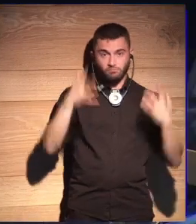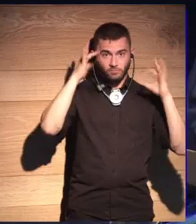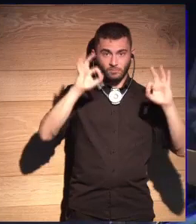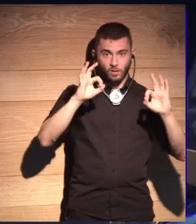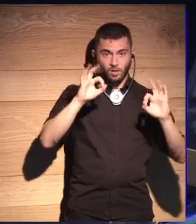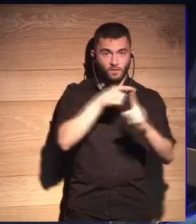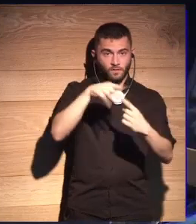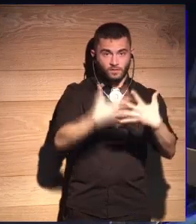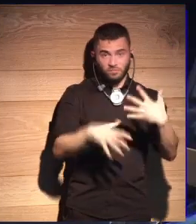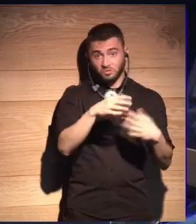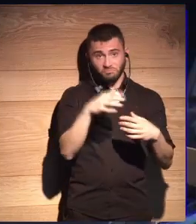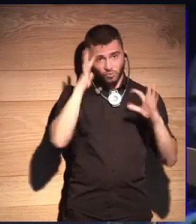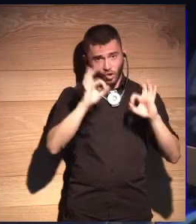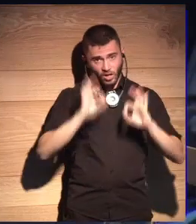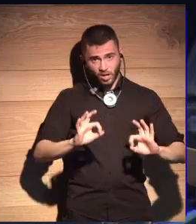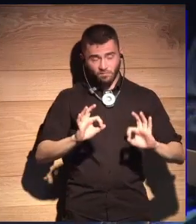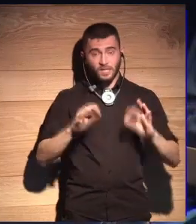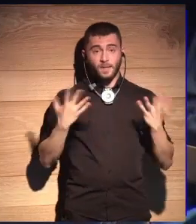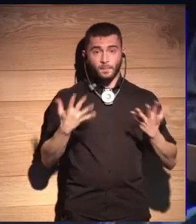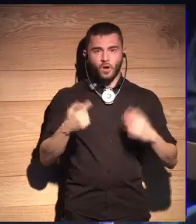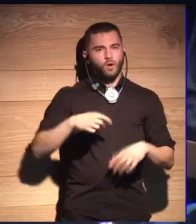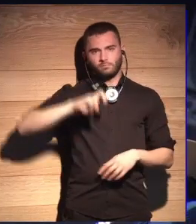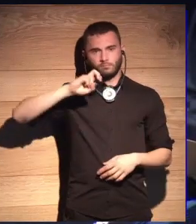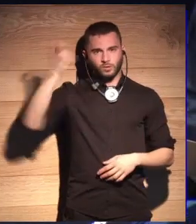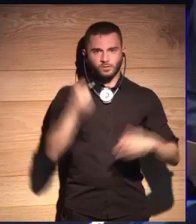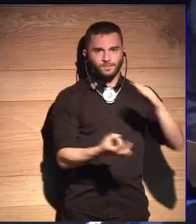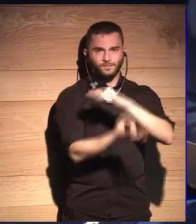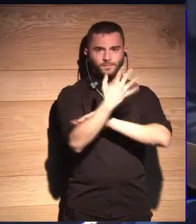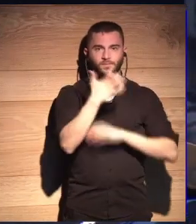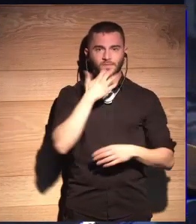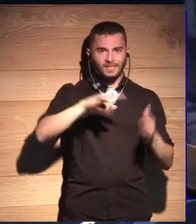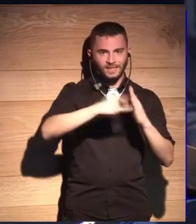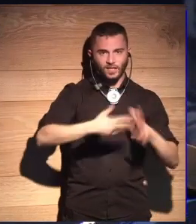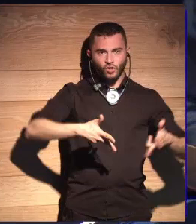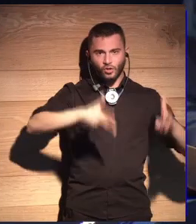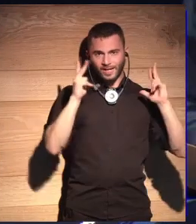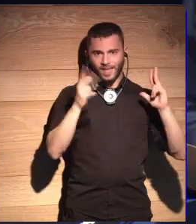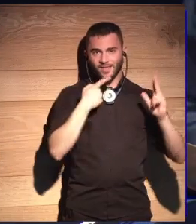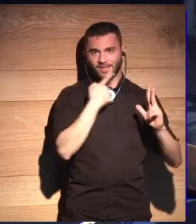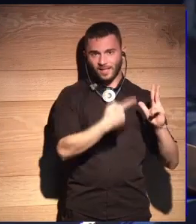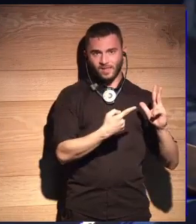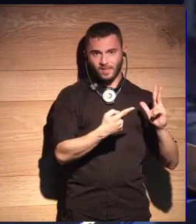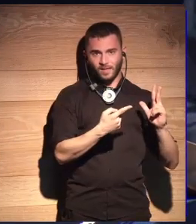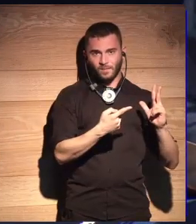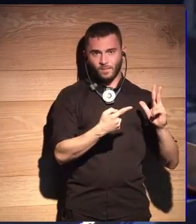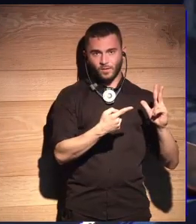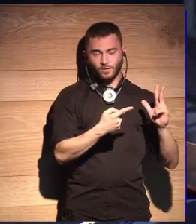the other thing which I think is, when you're talking about technocracy in relation to the Euro